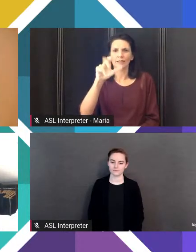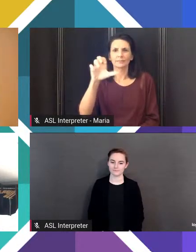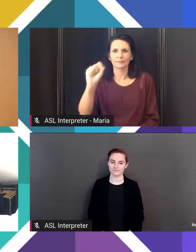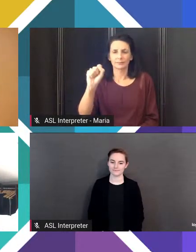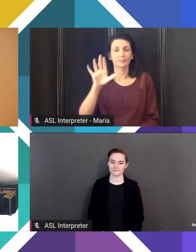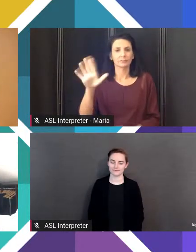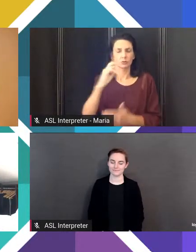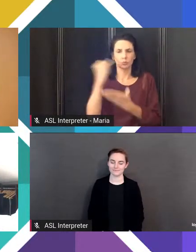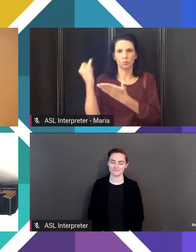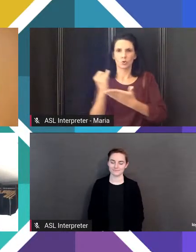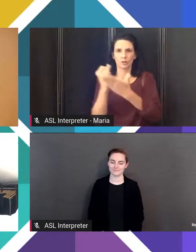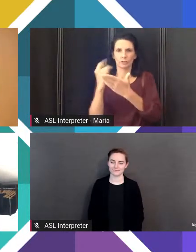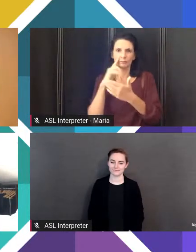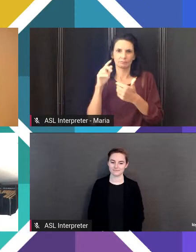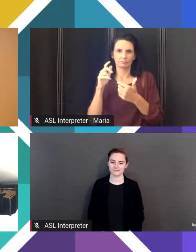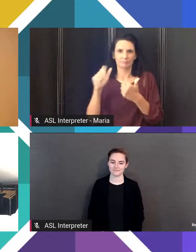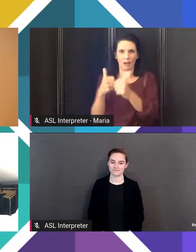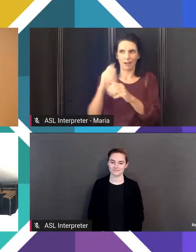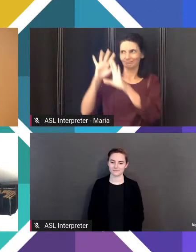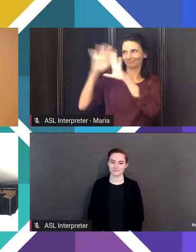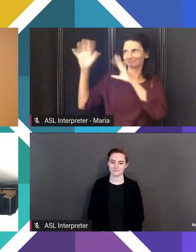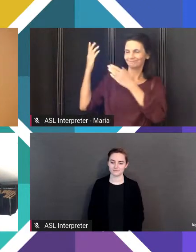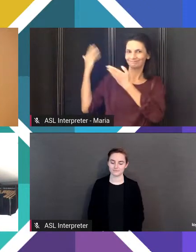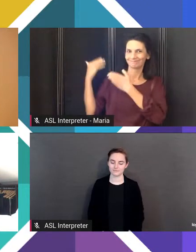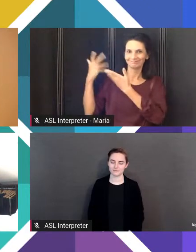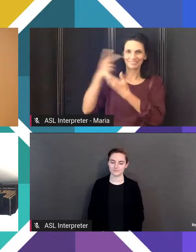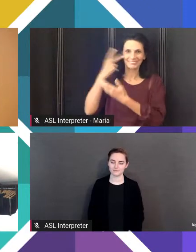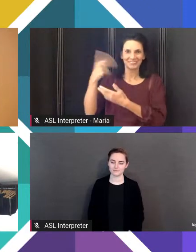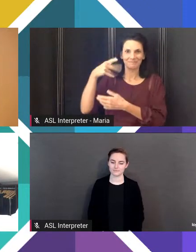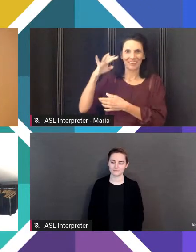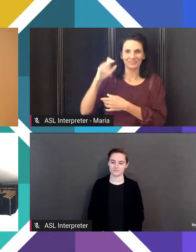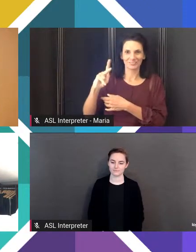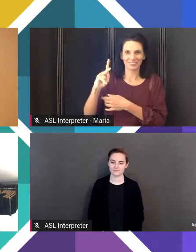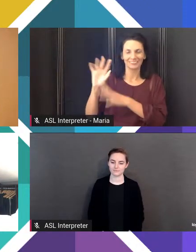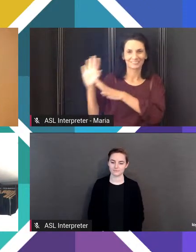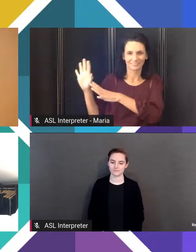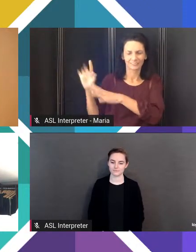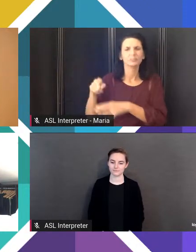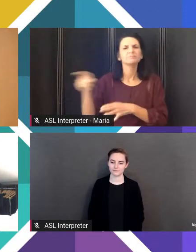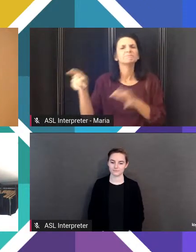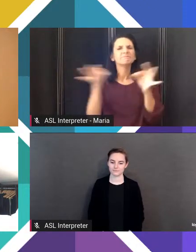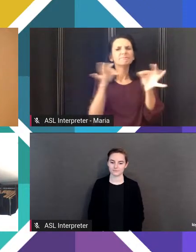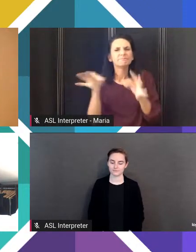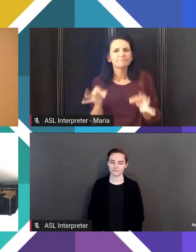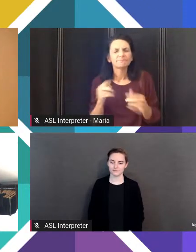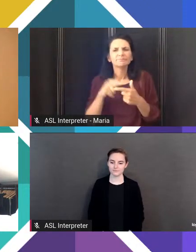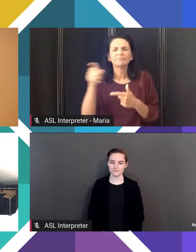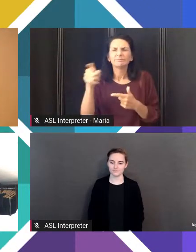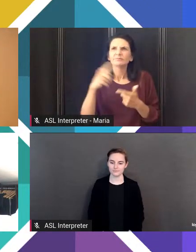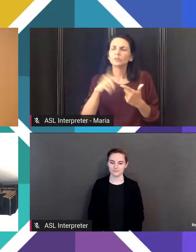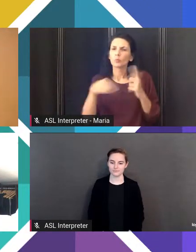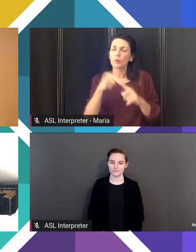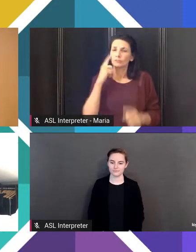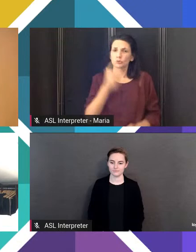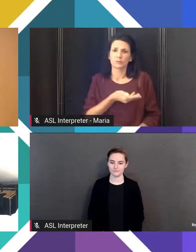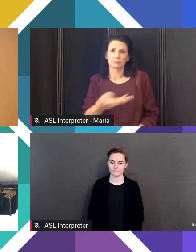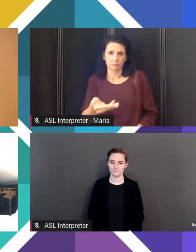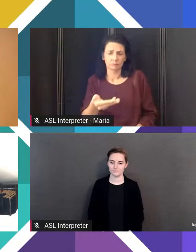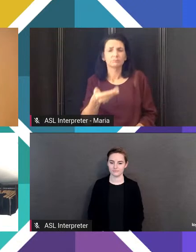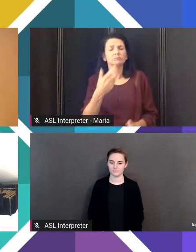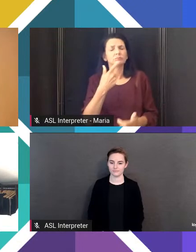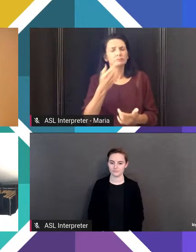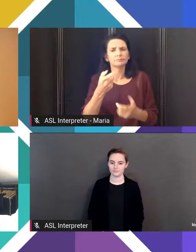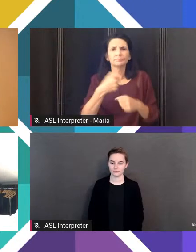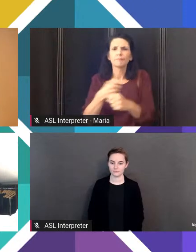that Sulinette said that stayed with me was this expectation when she was commissioned to make art for things